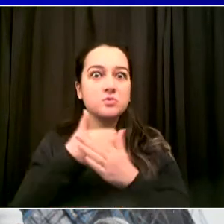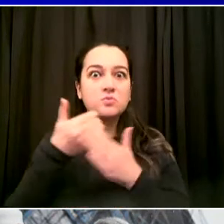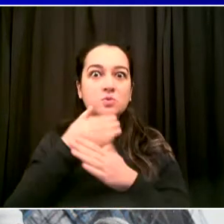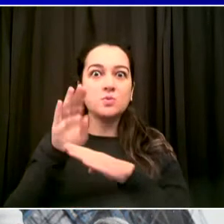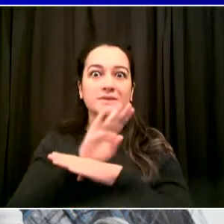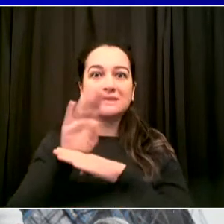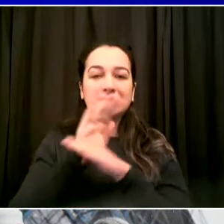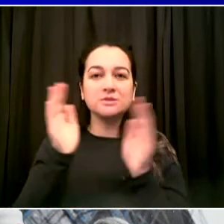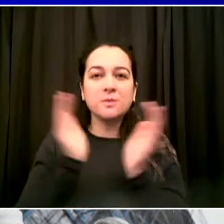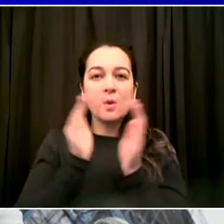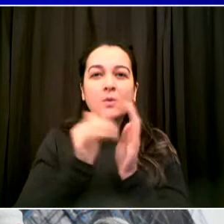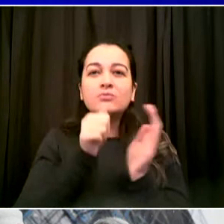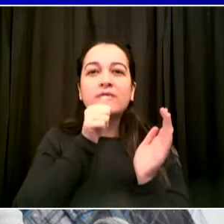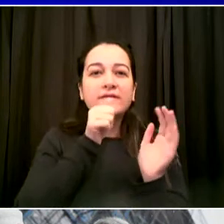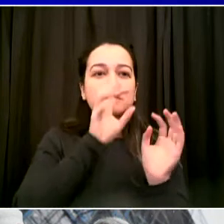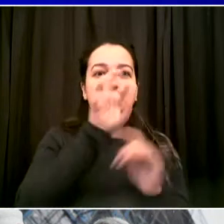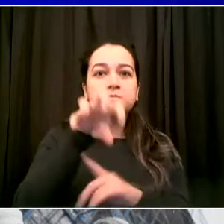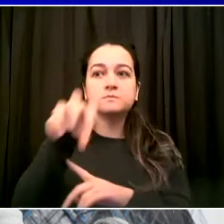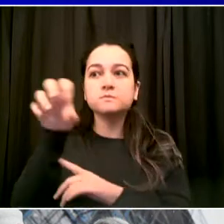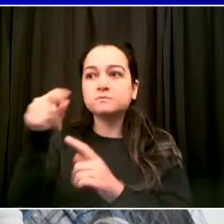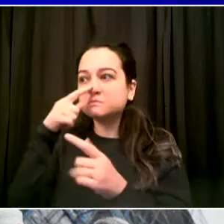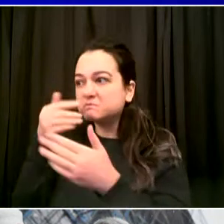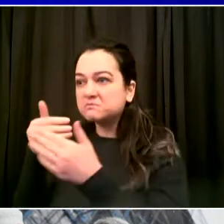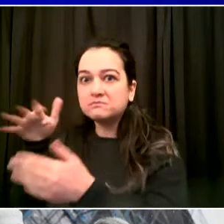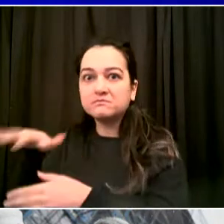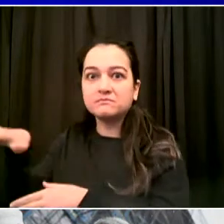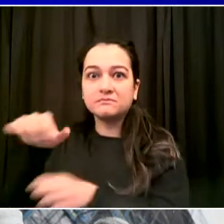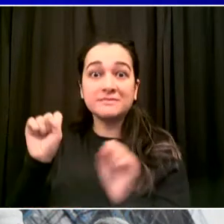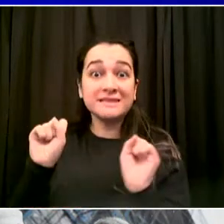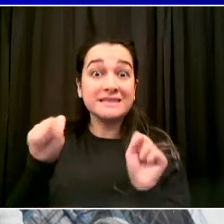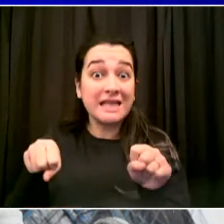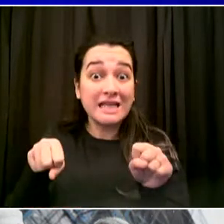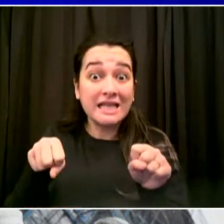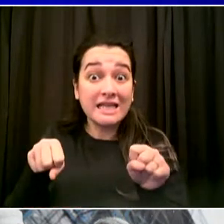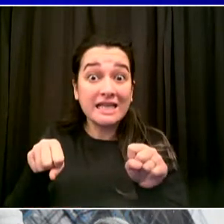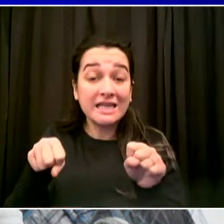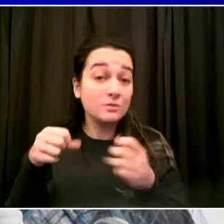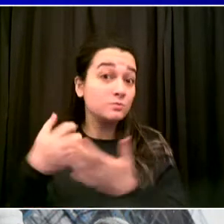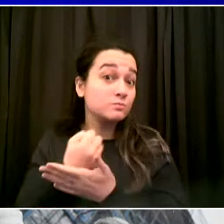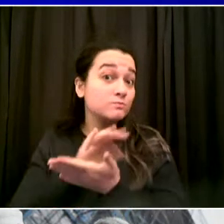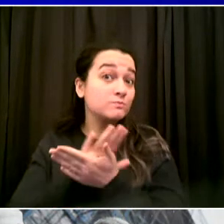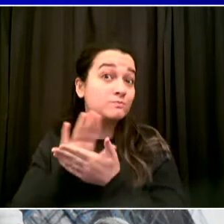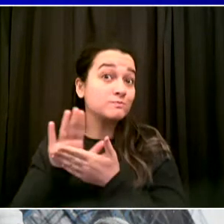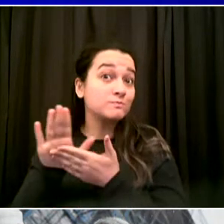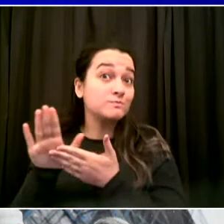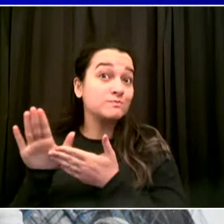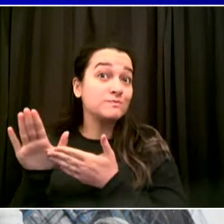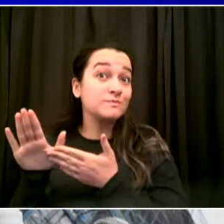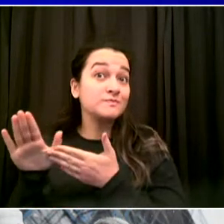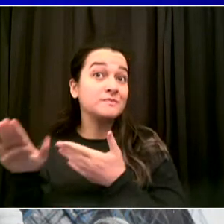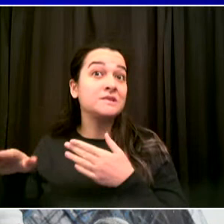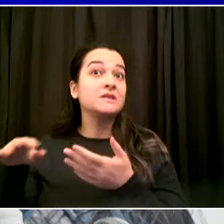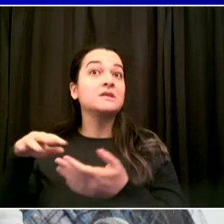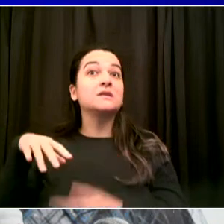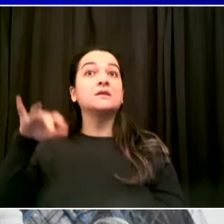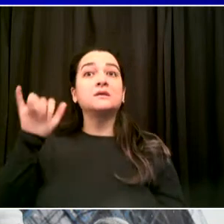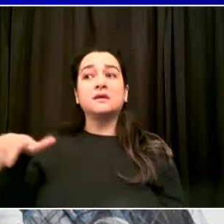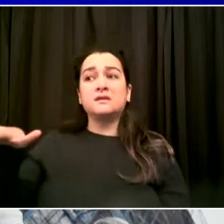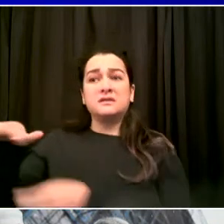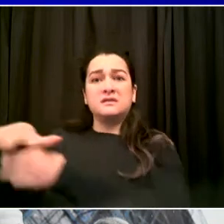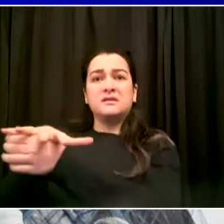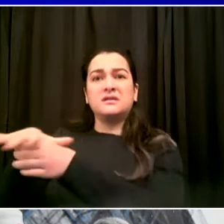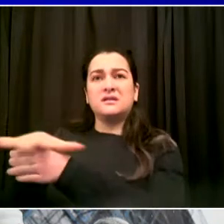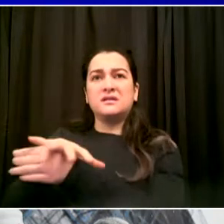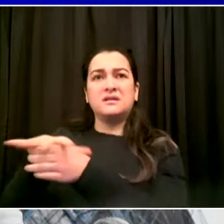being achieved in Far Rockaway, a community that's been hit so hard by COVID, but was hit really hard by Hurricane Sandy years